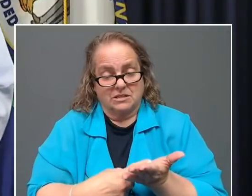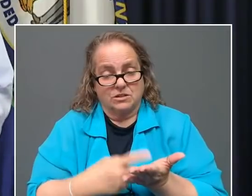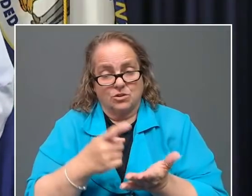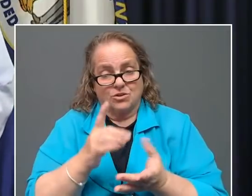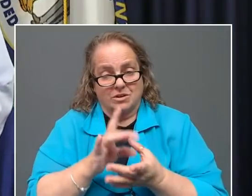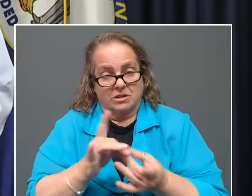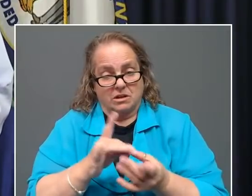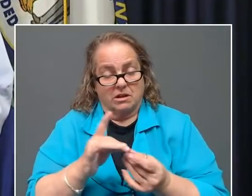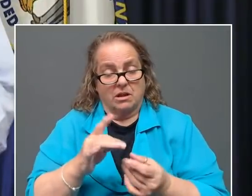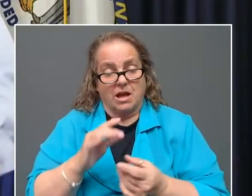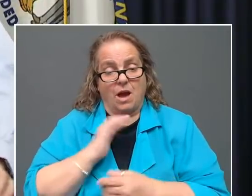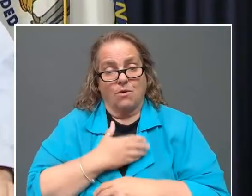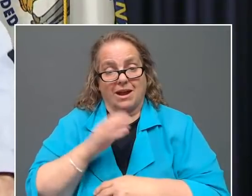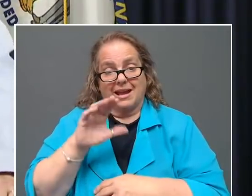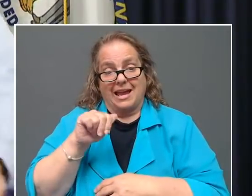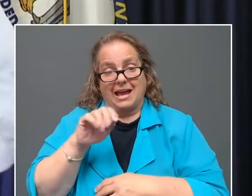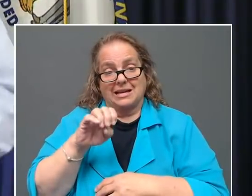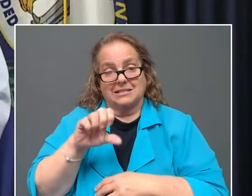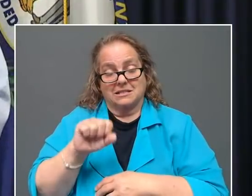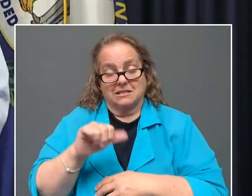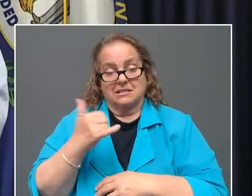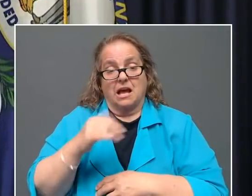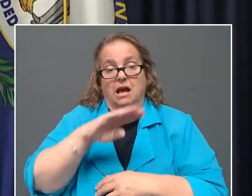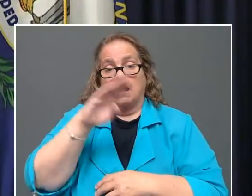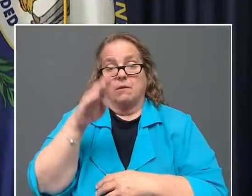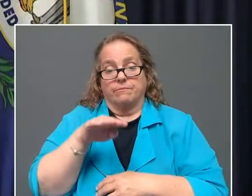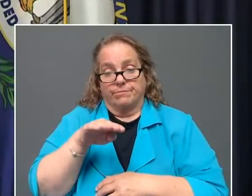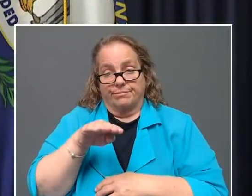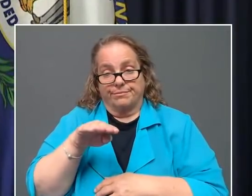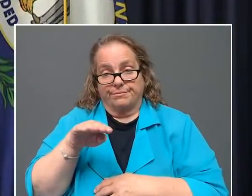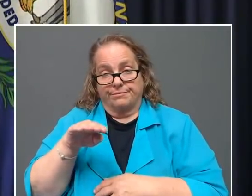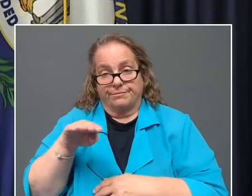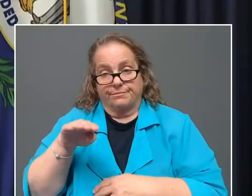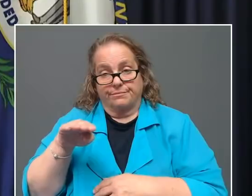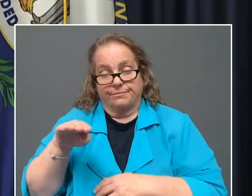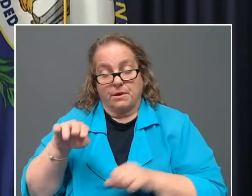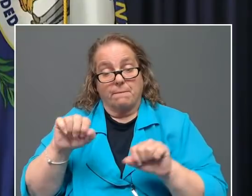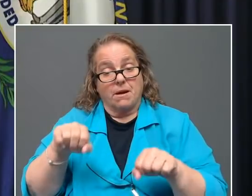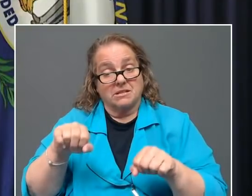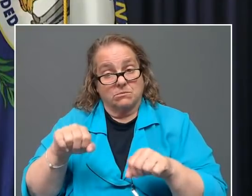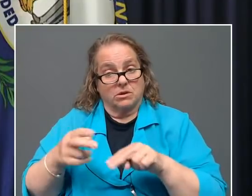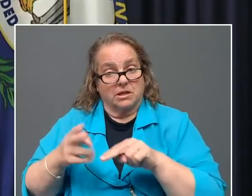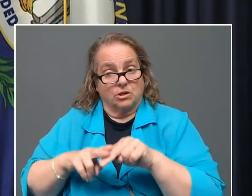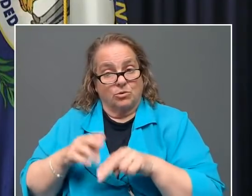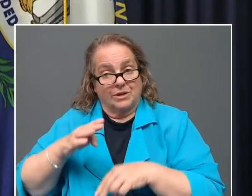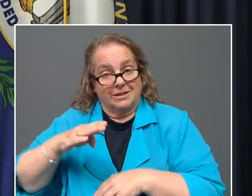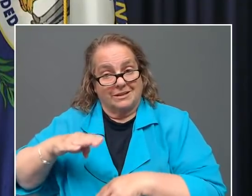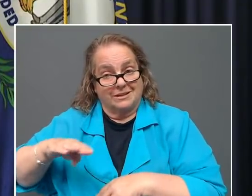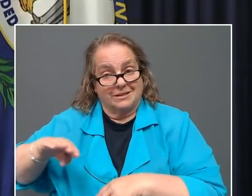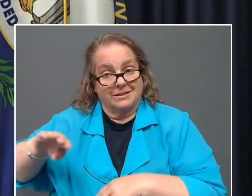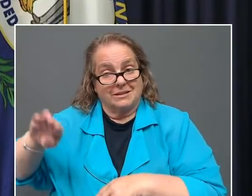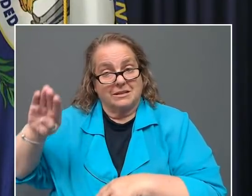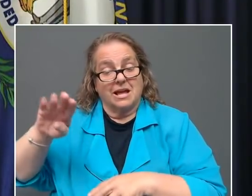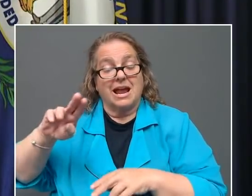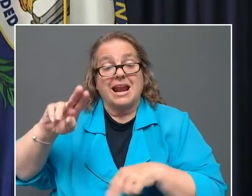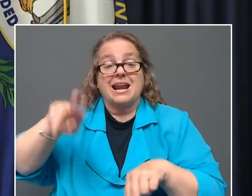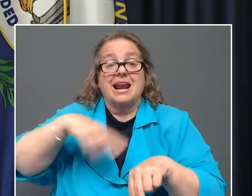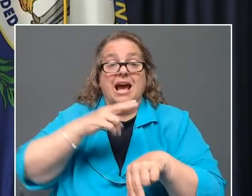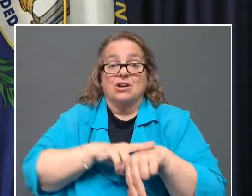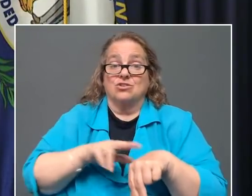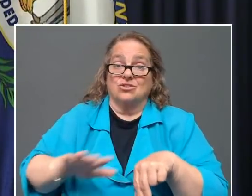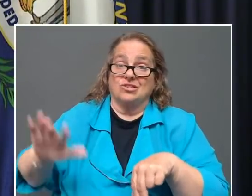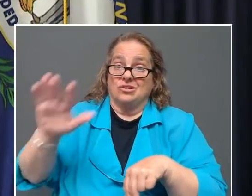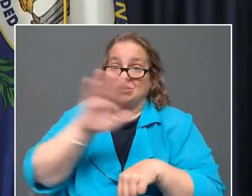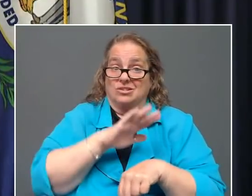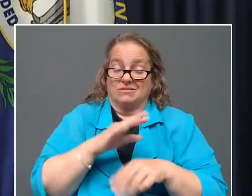of cases and the possibility of an increase. Some of the national discussion has talked about a fourth surge. I mean, could you see